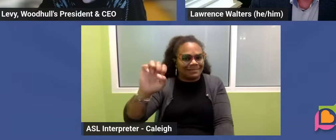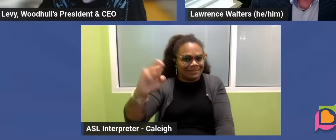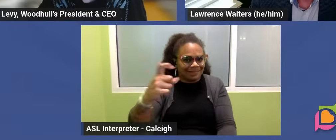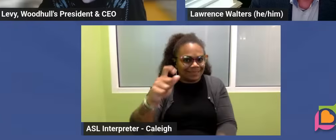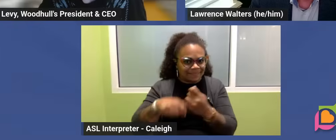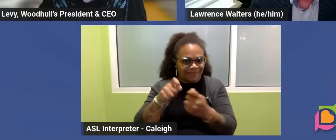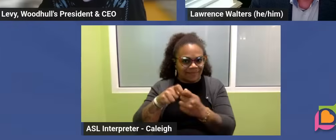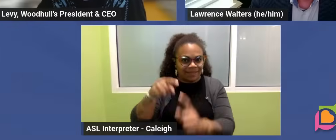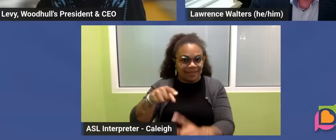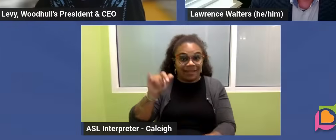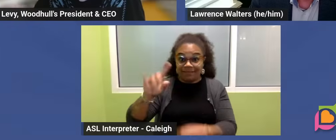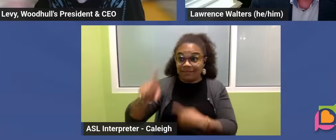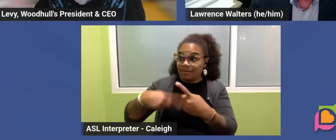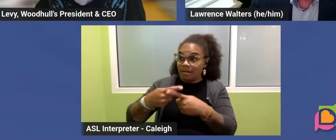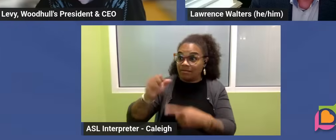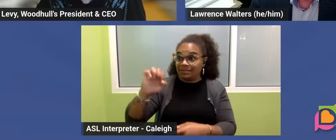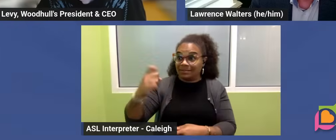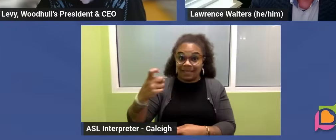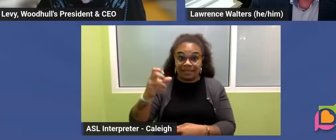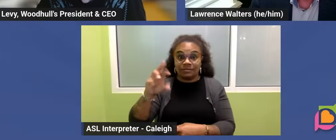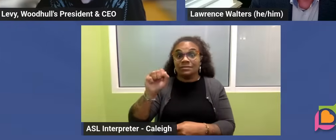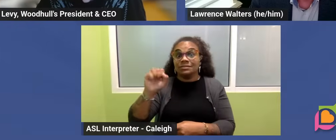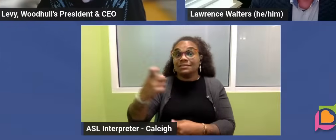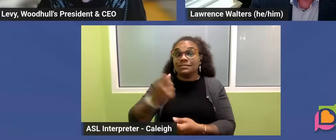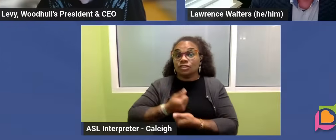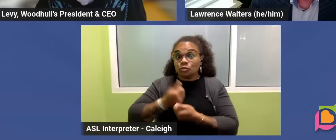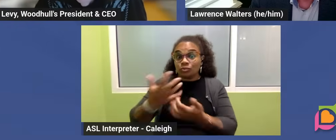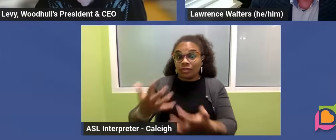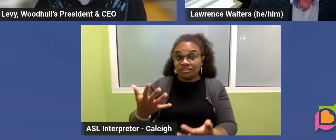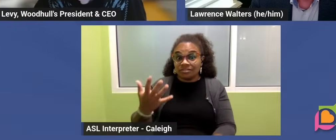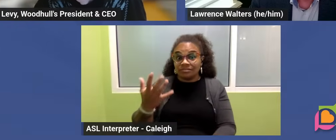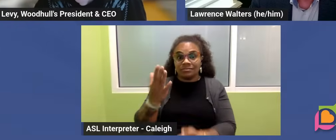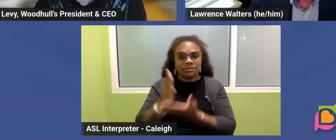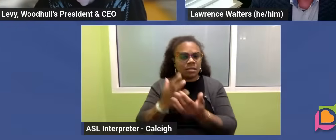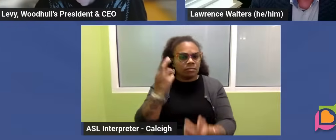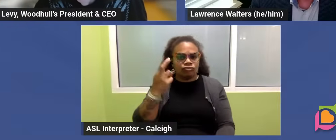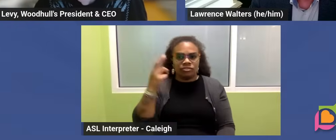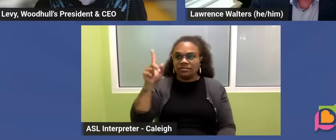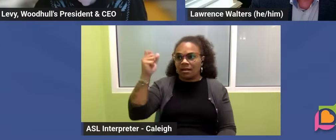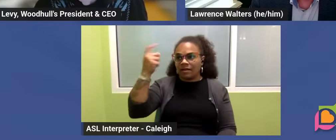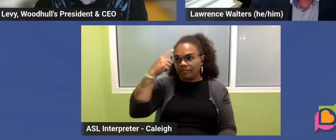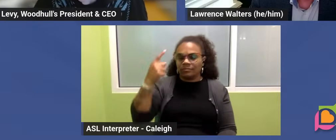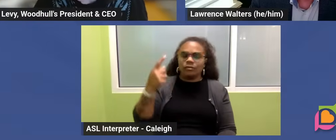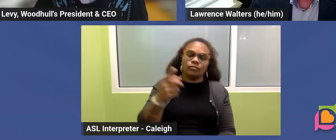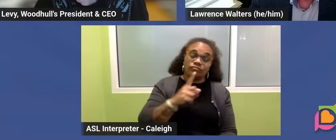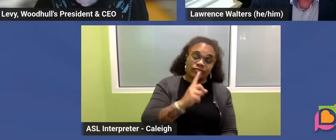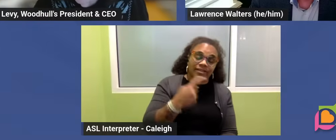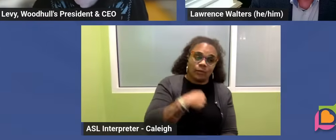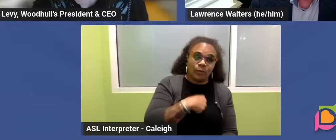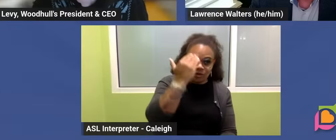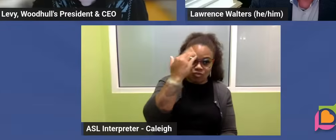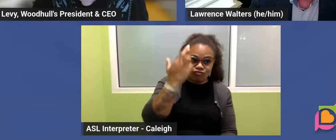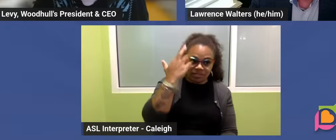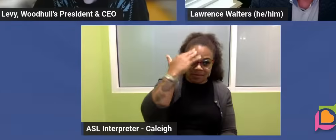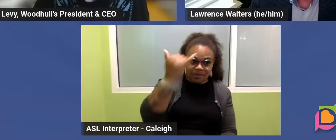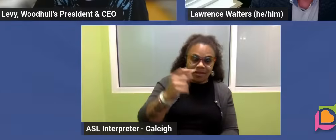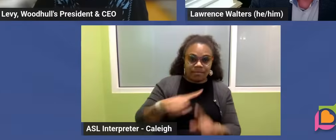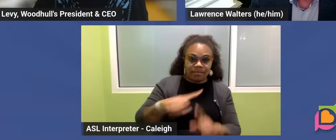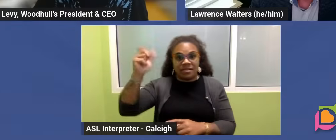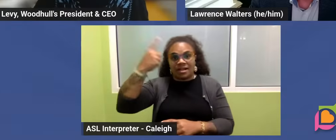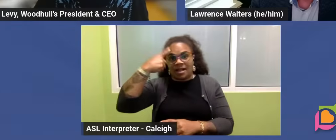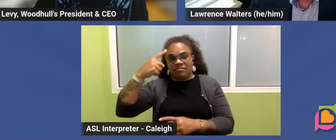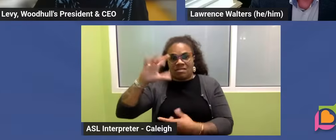sexual expression, for some reason, the government, we know the reason, the government steps in